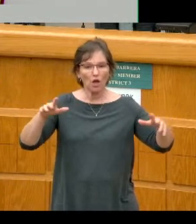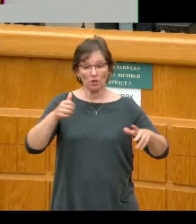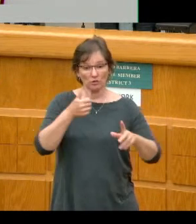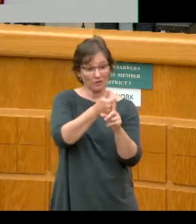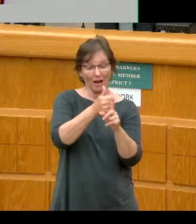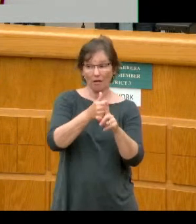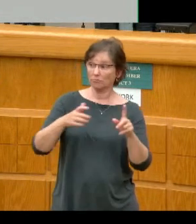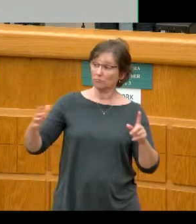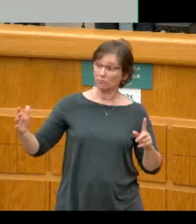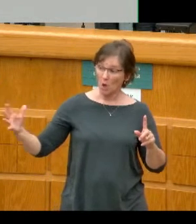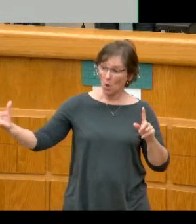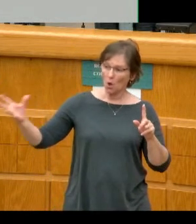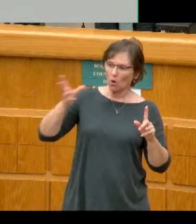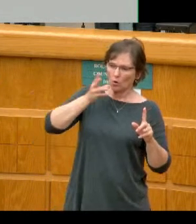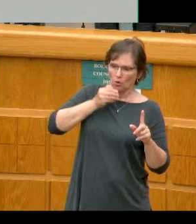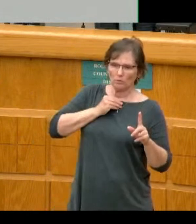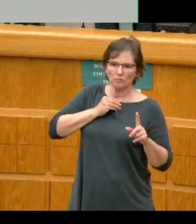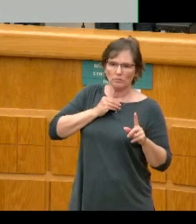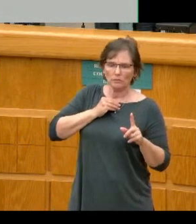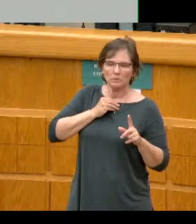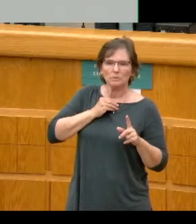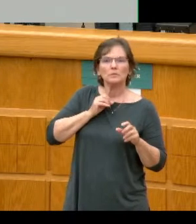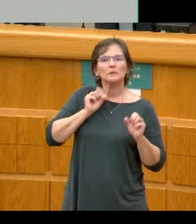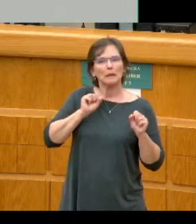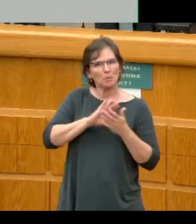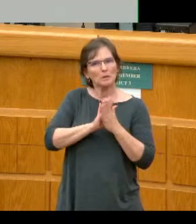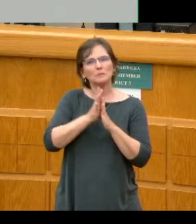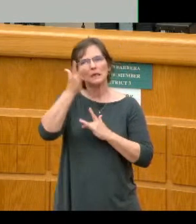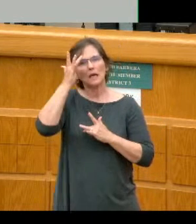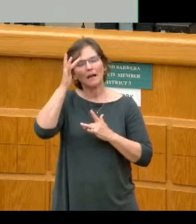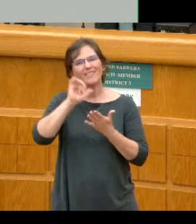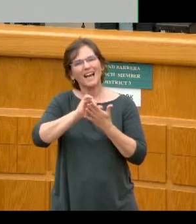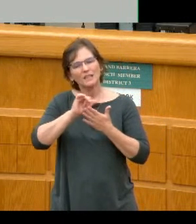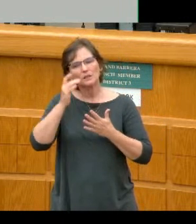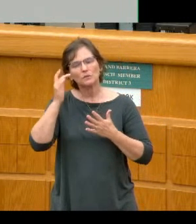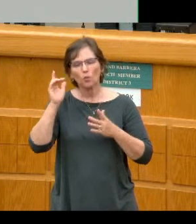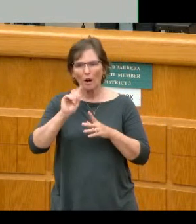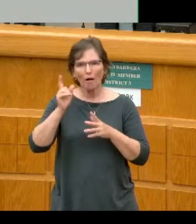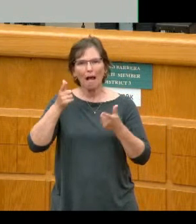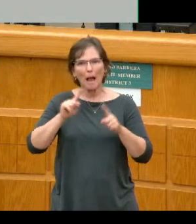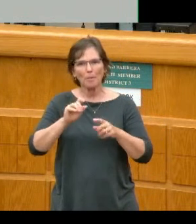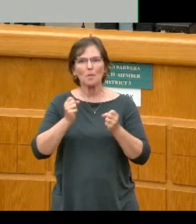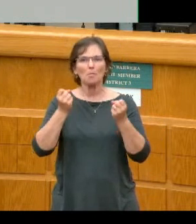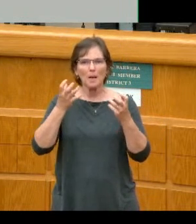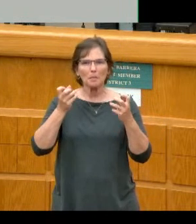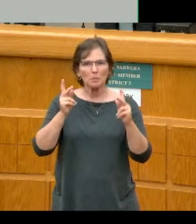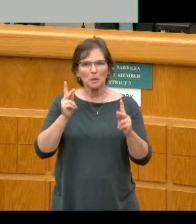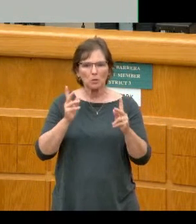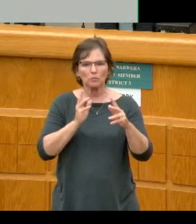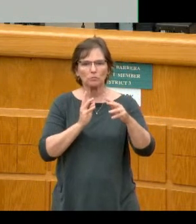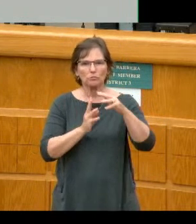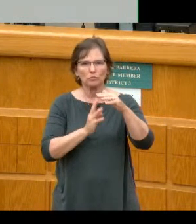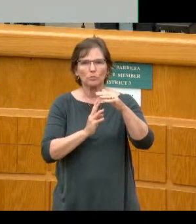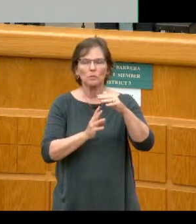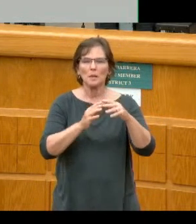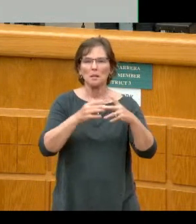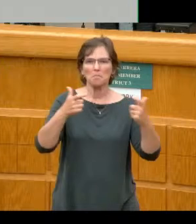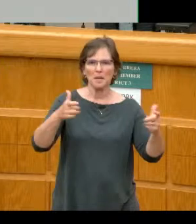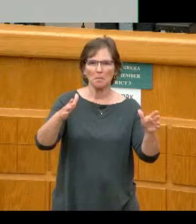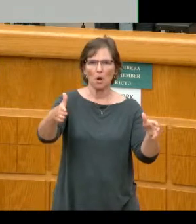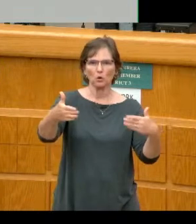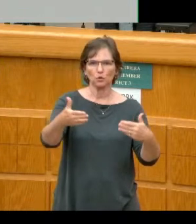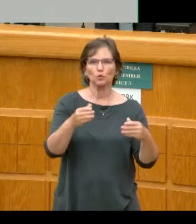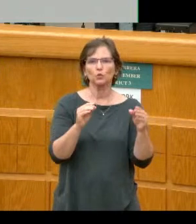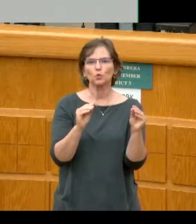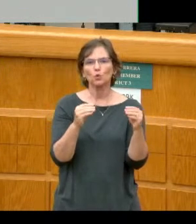doesn't drop to the ground 6 feet away from you. And it doesn't matter if you're not spending 15 minutes